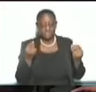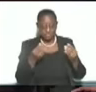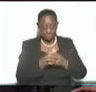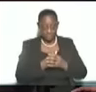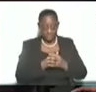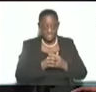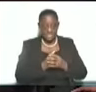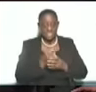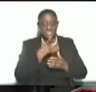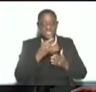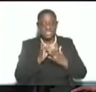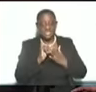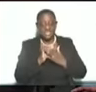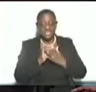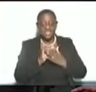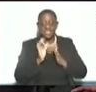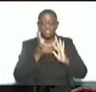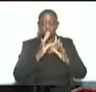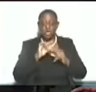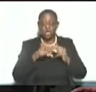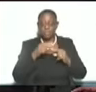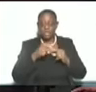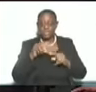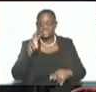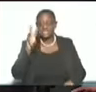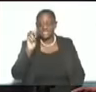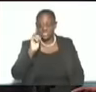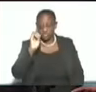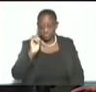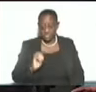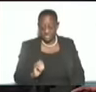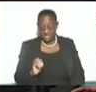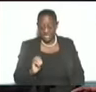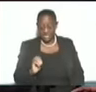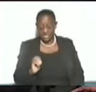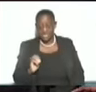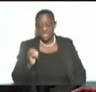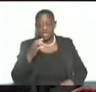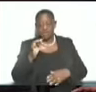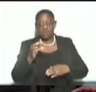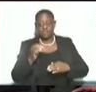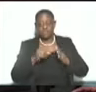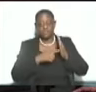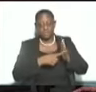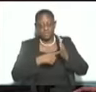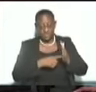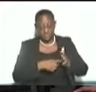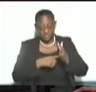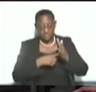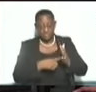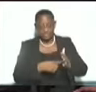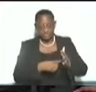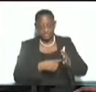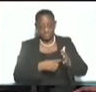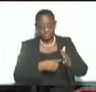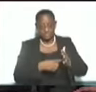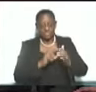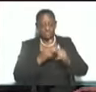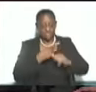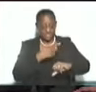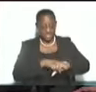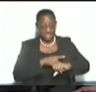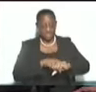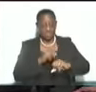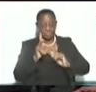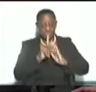reopened, the Bahamas can boast of having 60% of its representatives in the House of Assembly as first-time parliamentarians. For the Bahamas